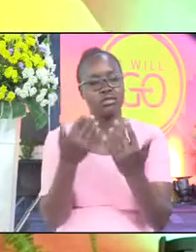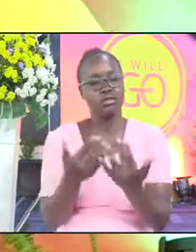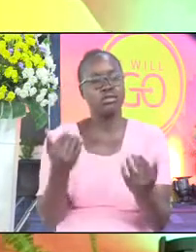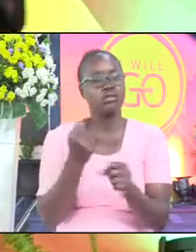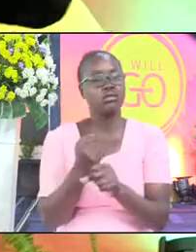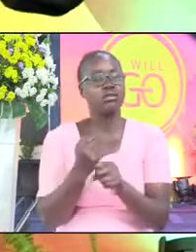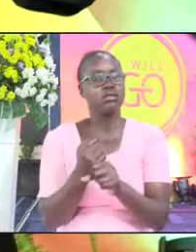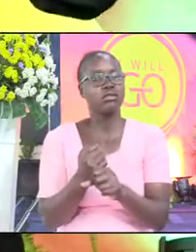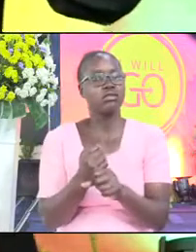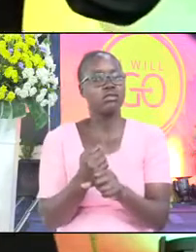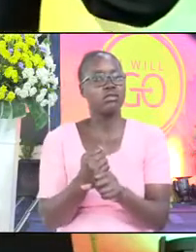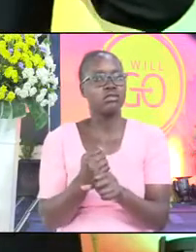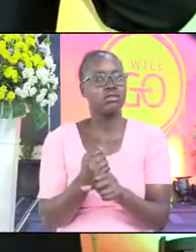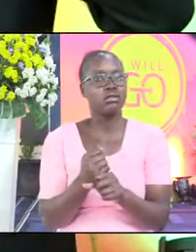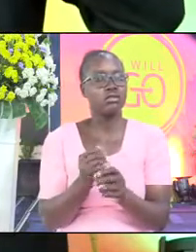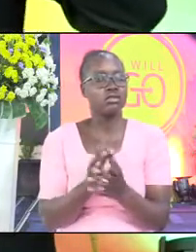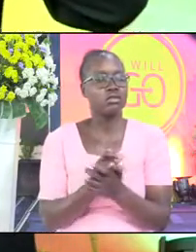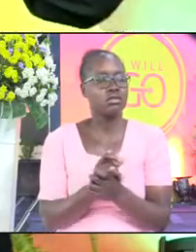he did.